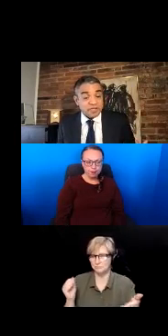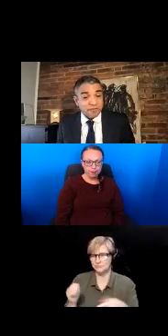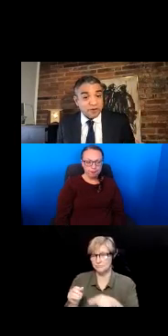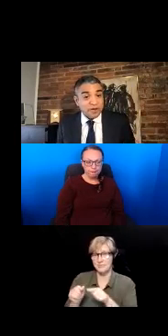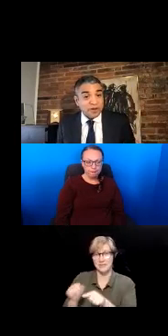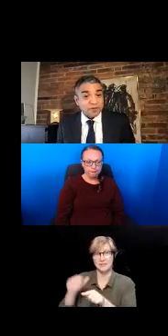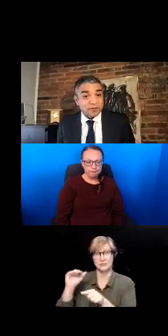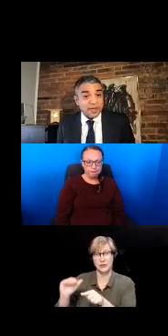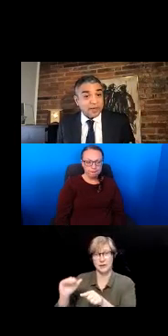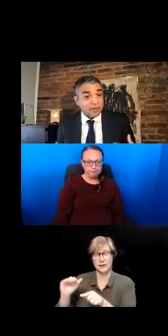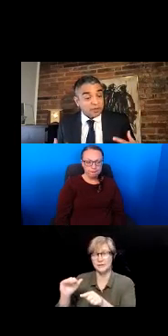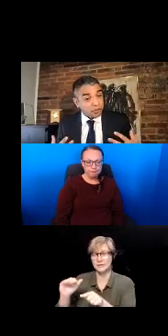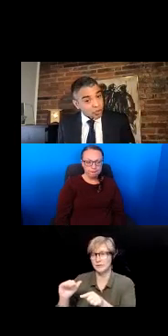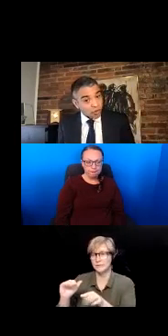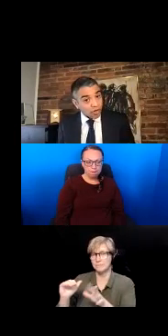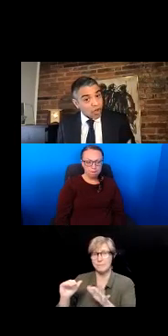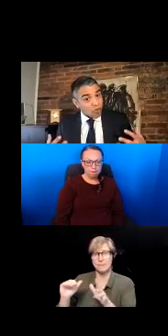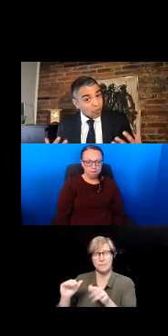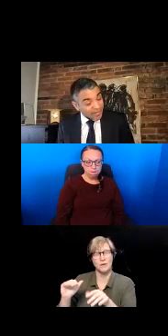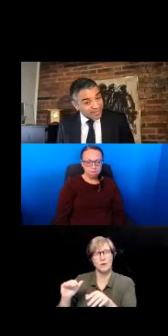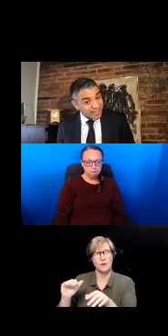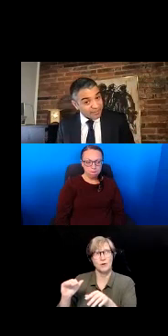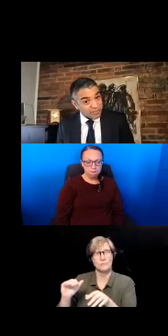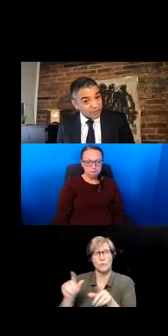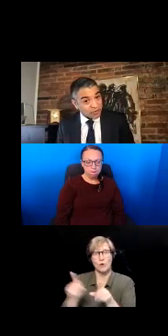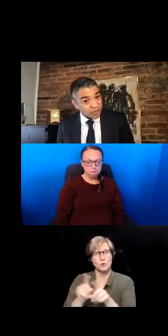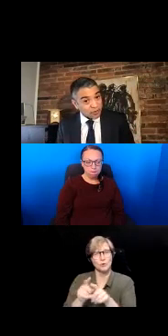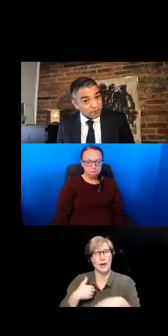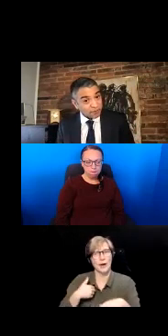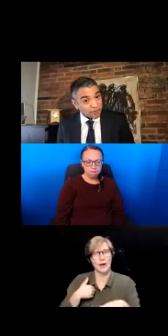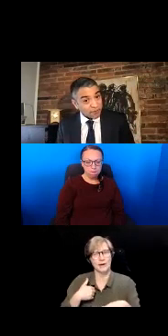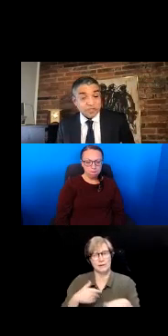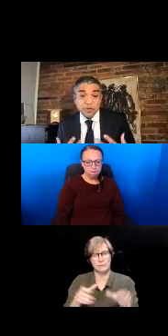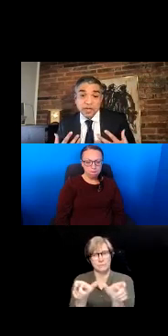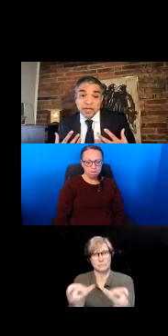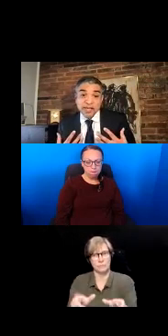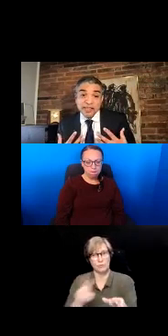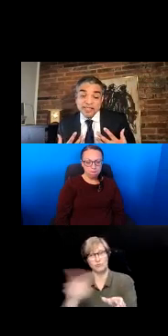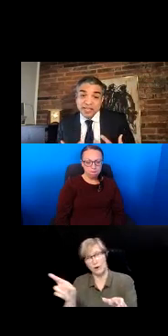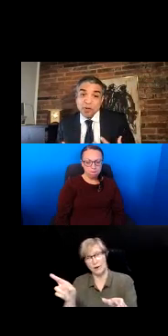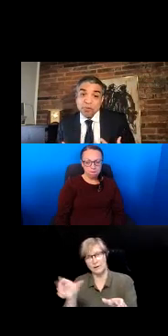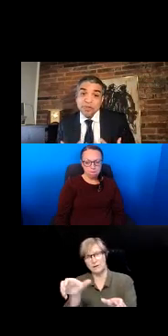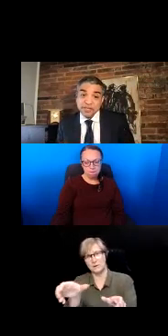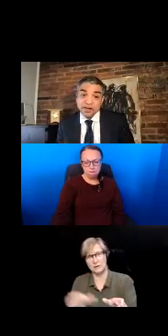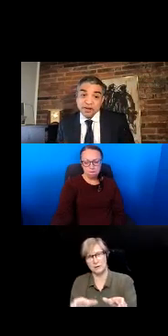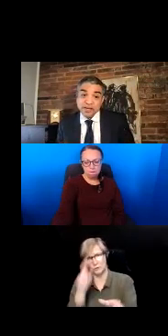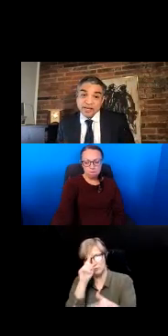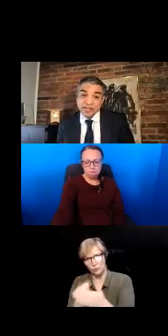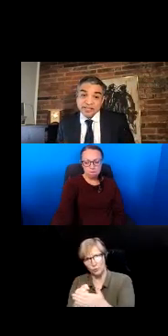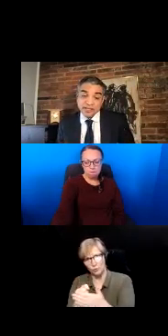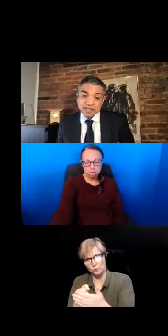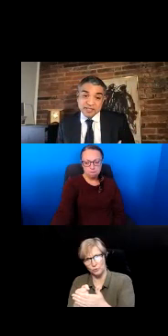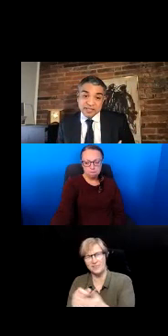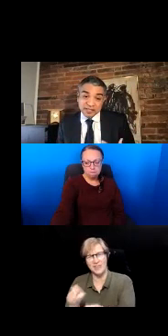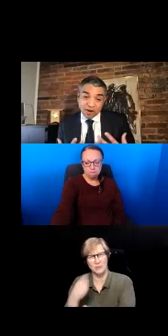also suffered from a newer right hemisphere stroke. And so the take-home point here